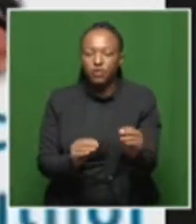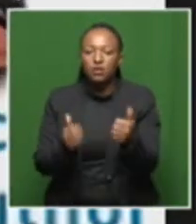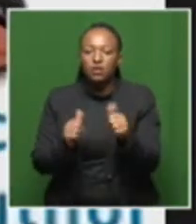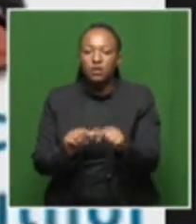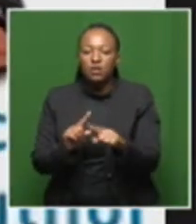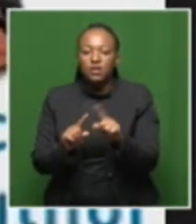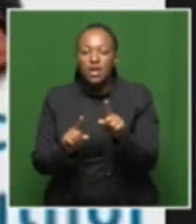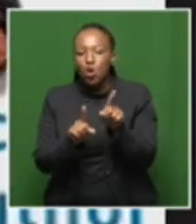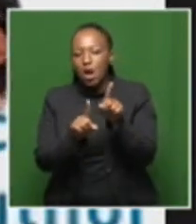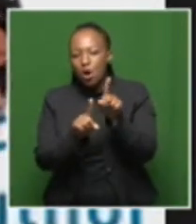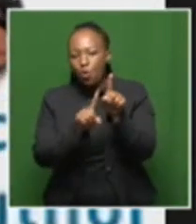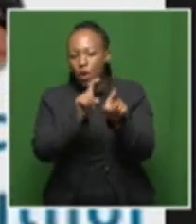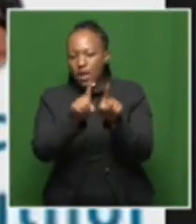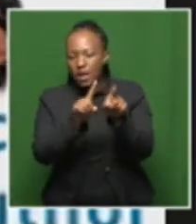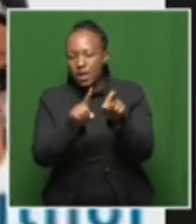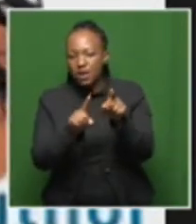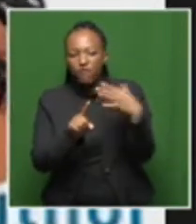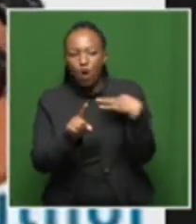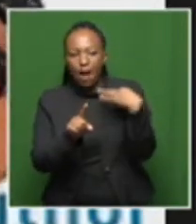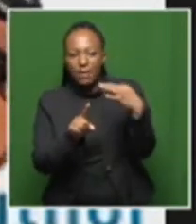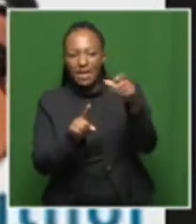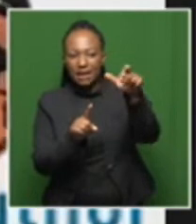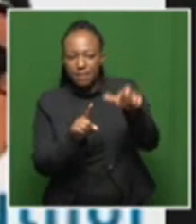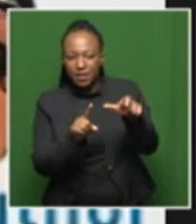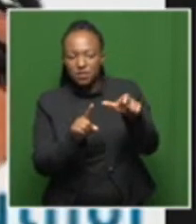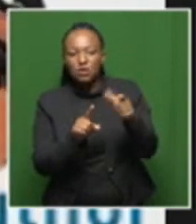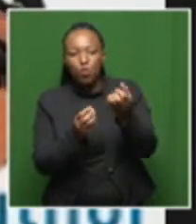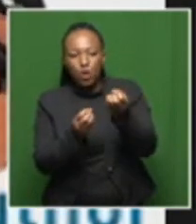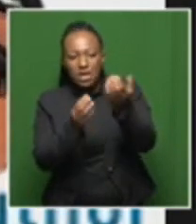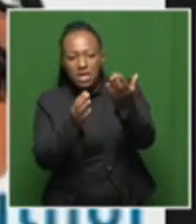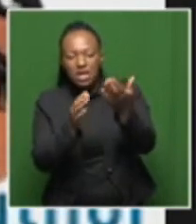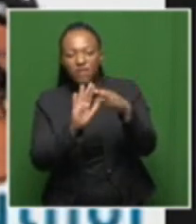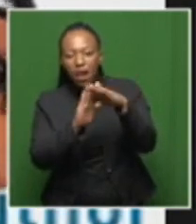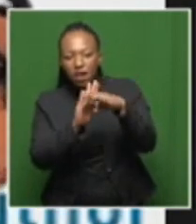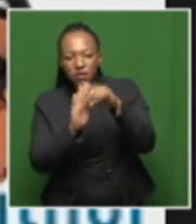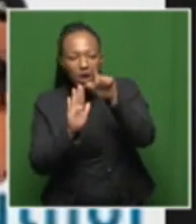call queries to the applicants where we provide them with a list of